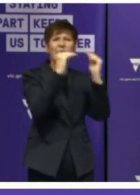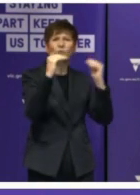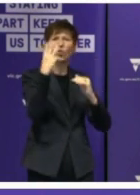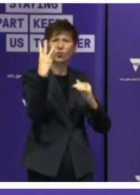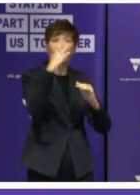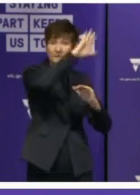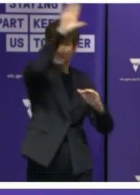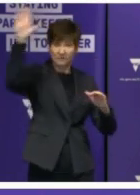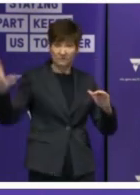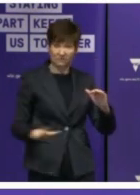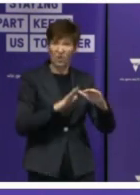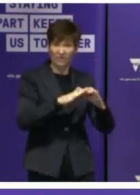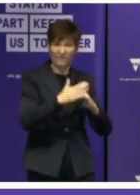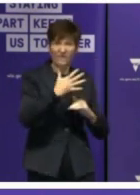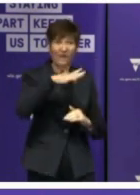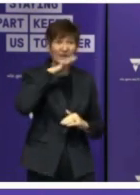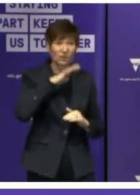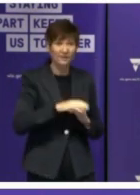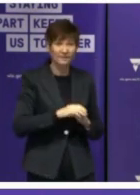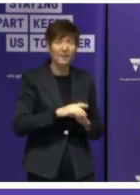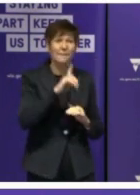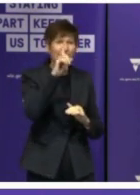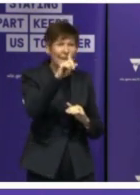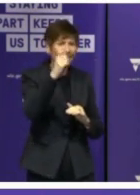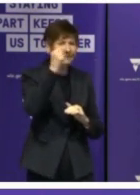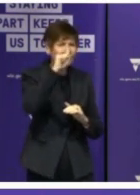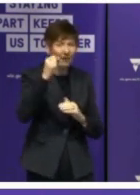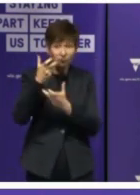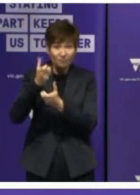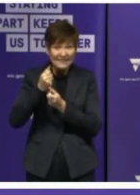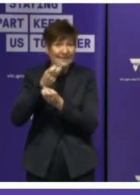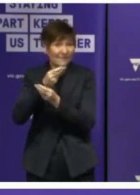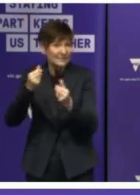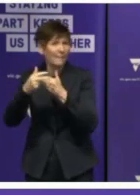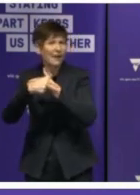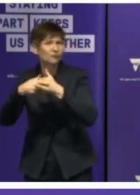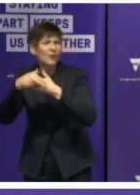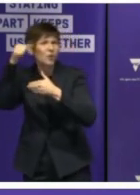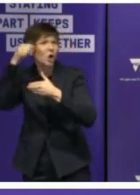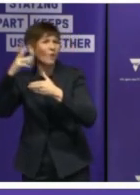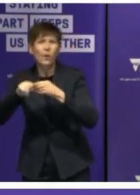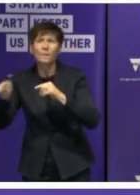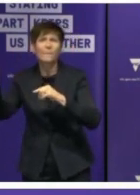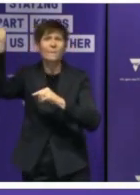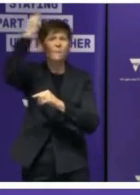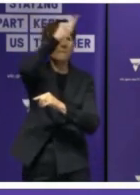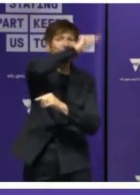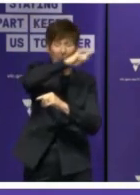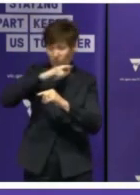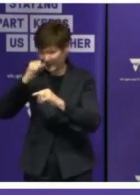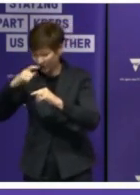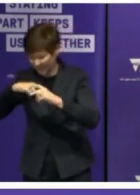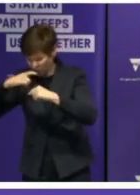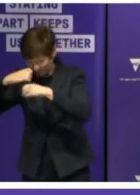point there are a couple of hundred cases that are still to be investigated by our coronavirus detectives, and as and when we can update you